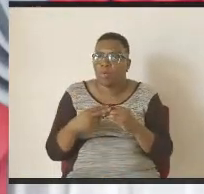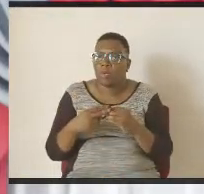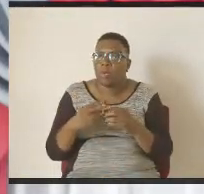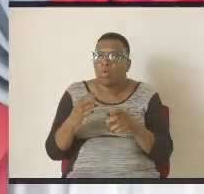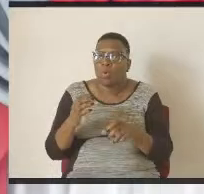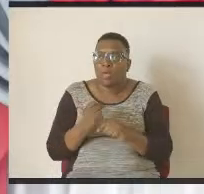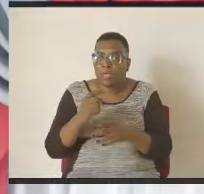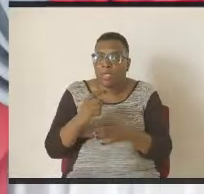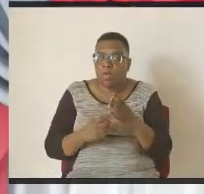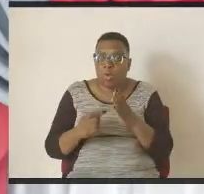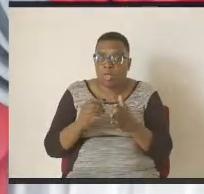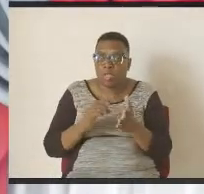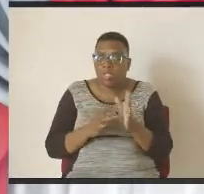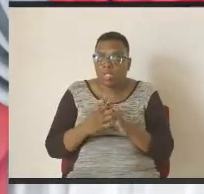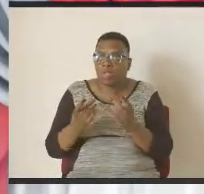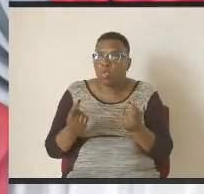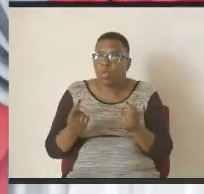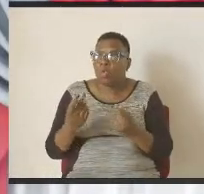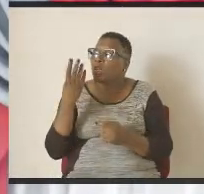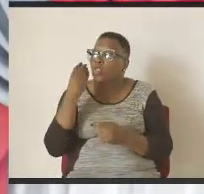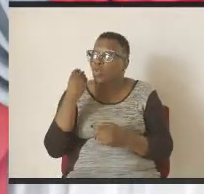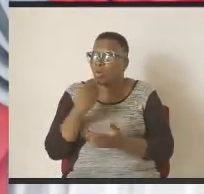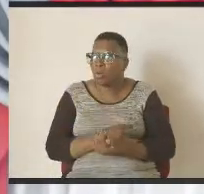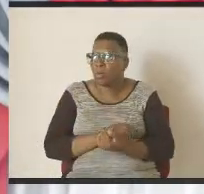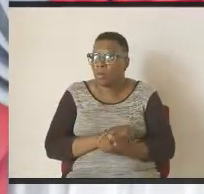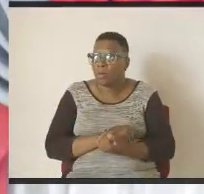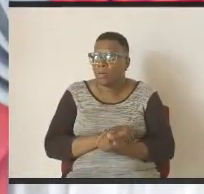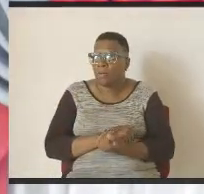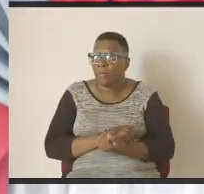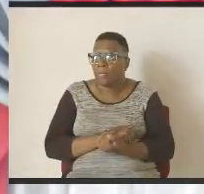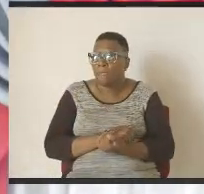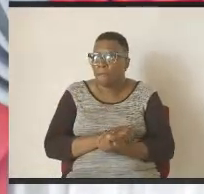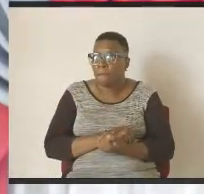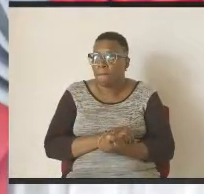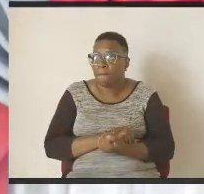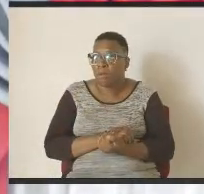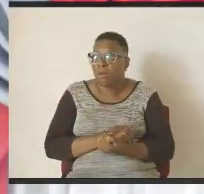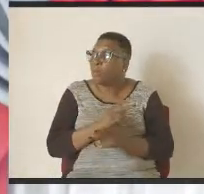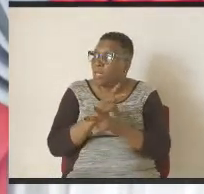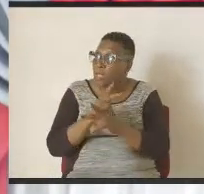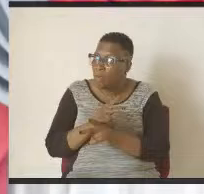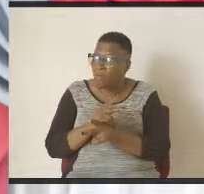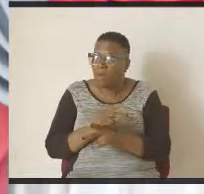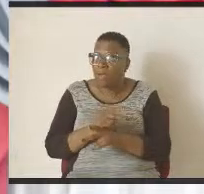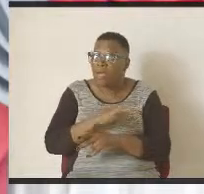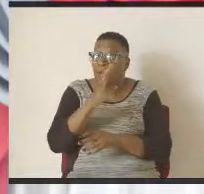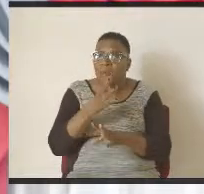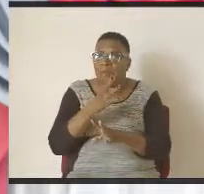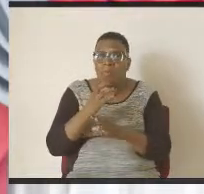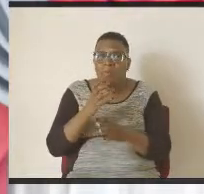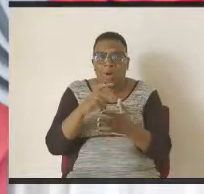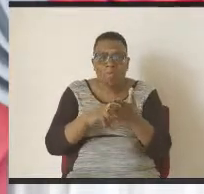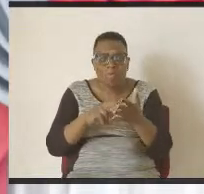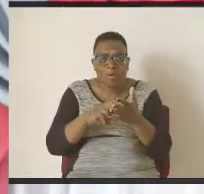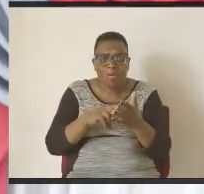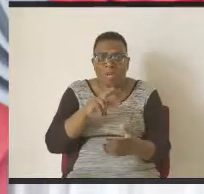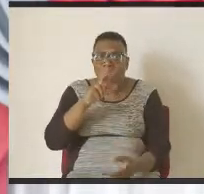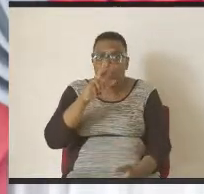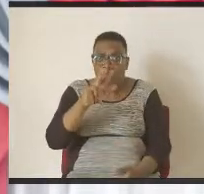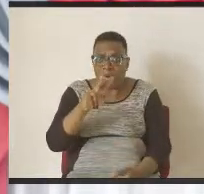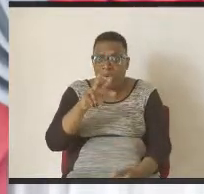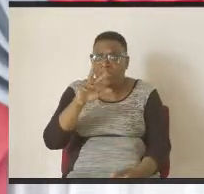much so that I can't even bother. I don't even want to spend the length of time to read